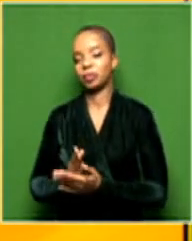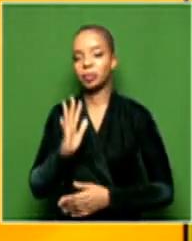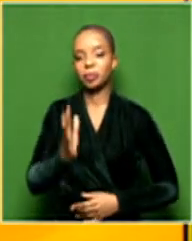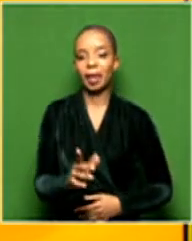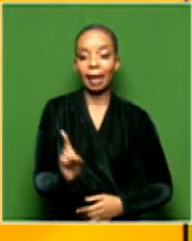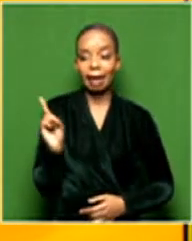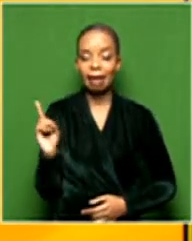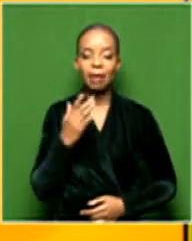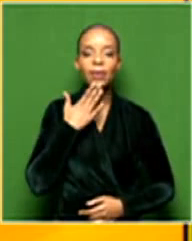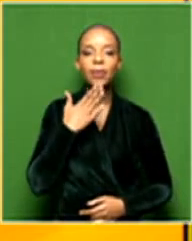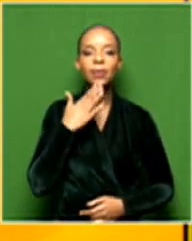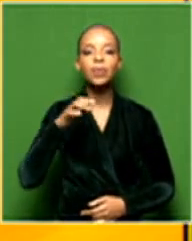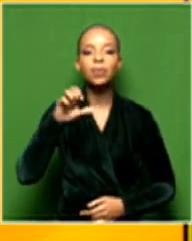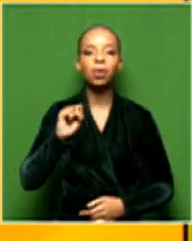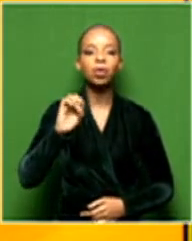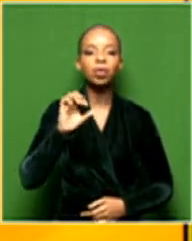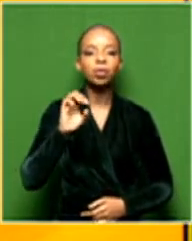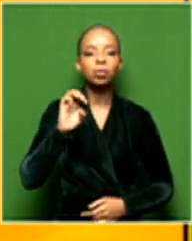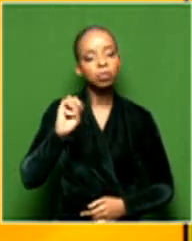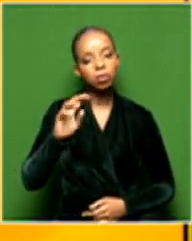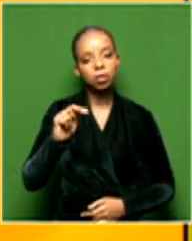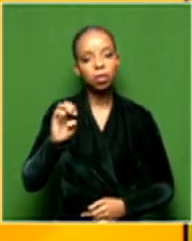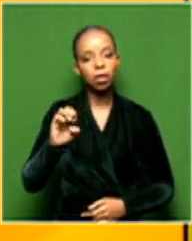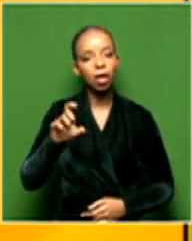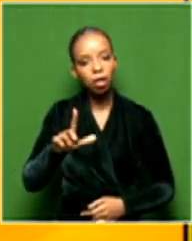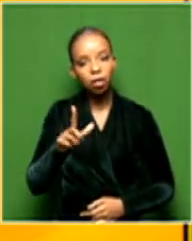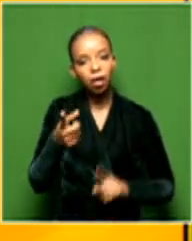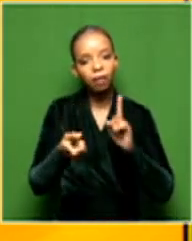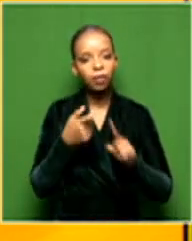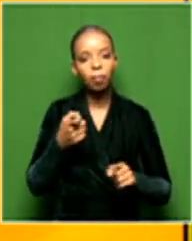Nel from the Oxbridge Academy, and she's been speaking to us about the